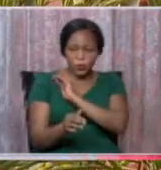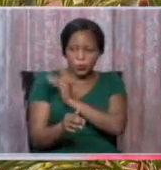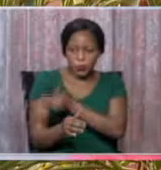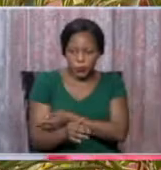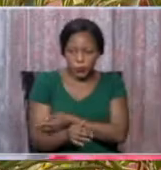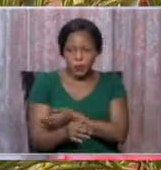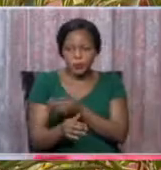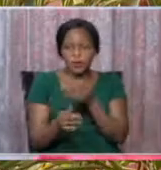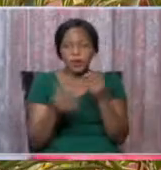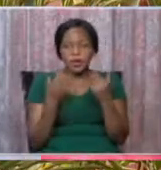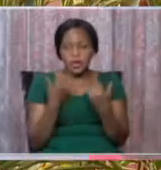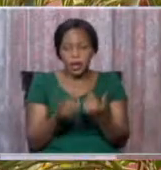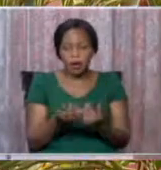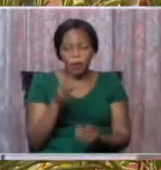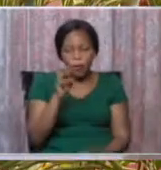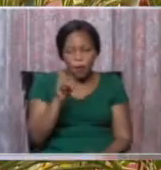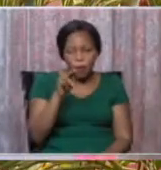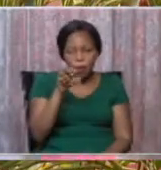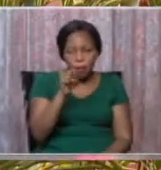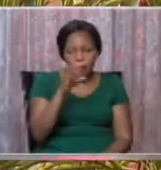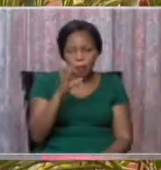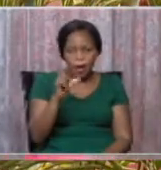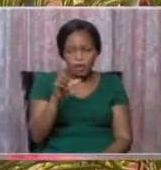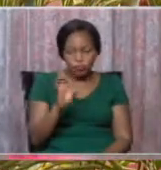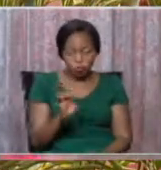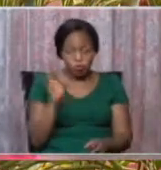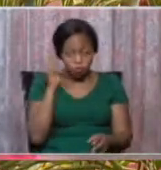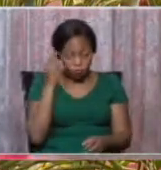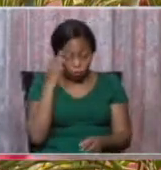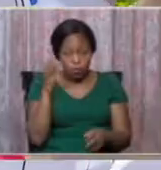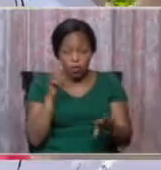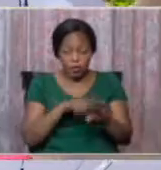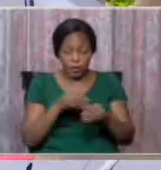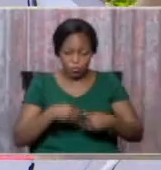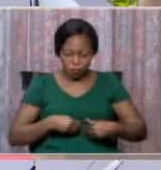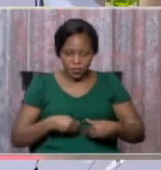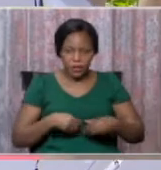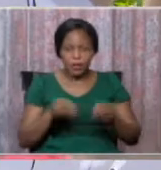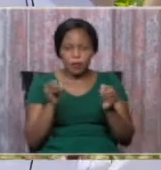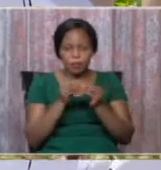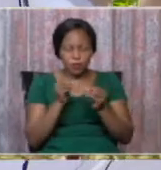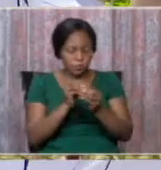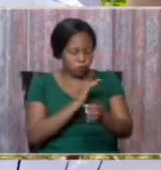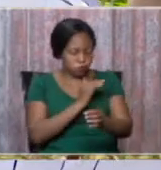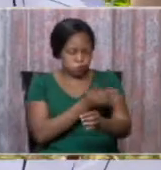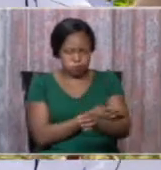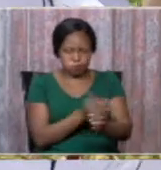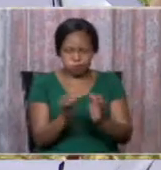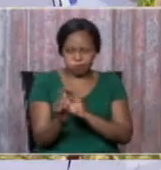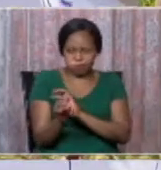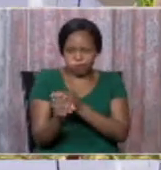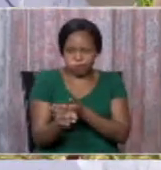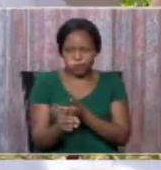you are born the way you are as per now, since you also feel that as male that something has changed in you. Your